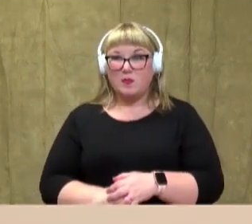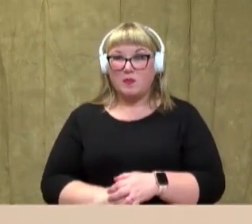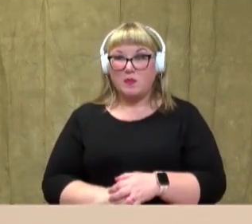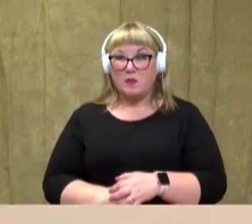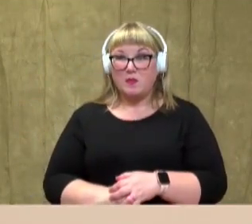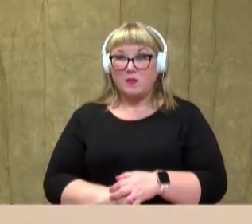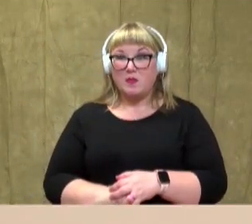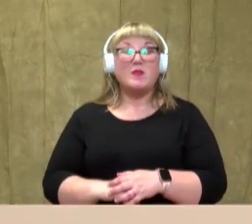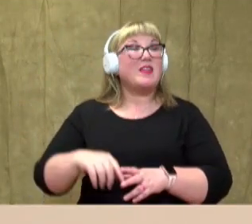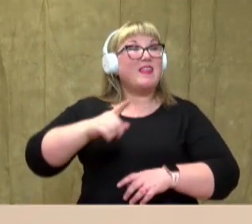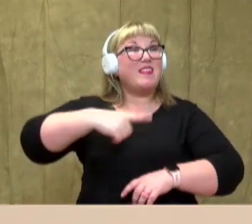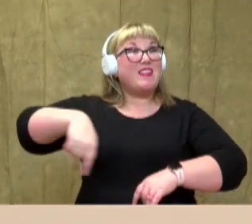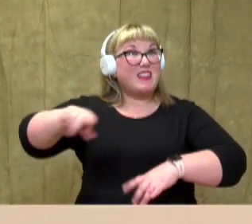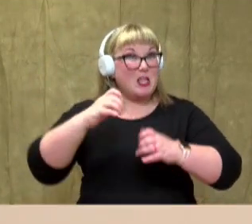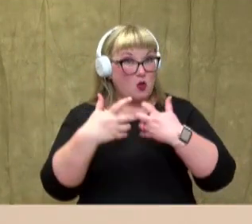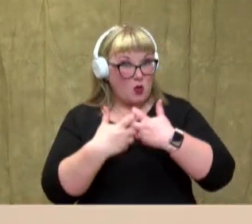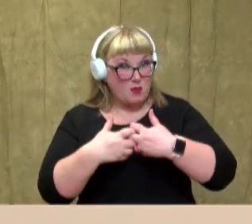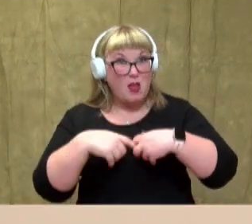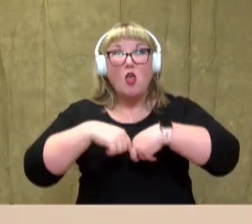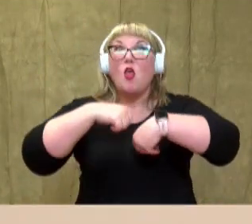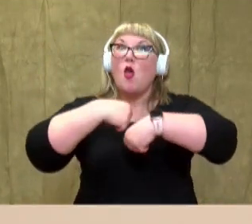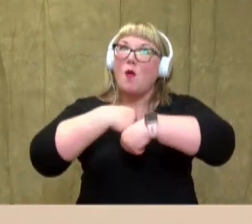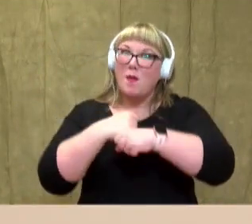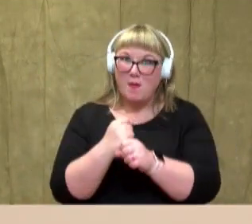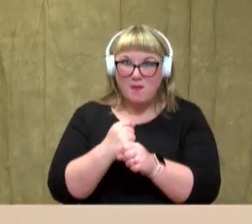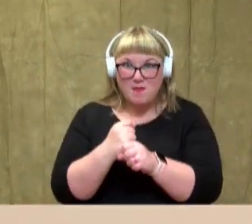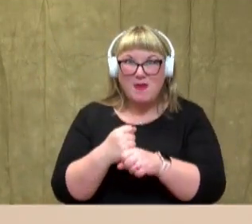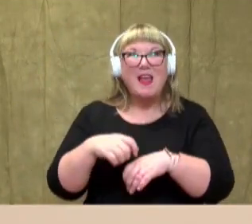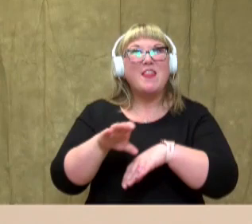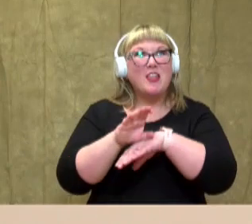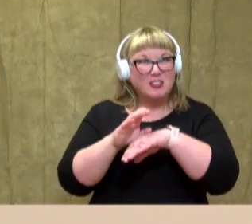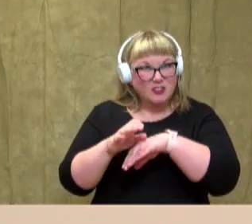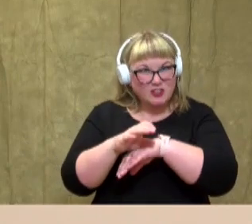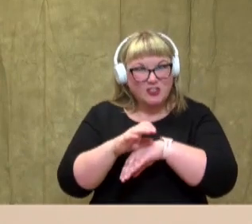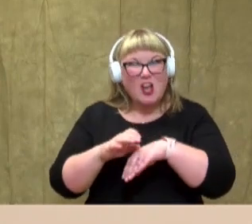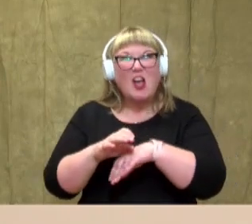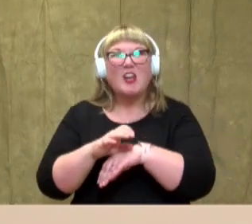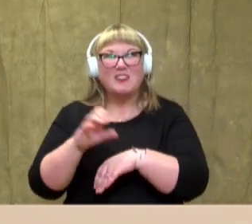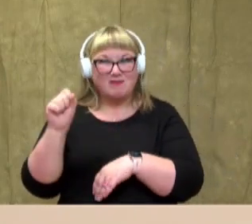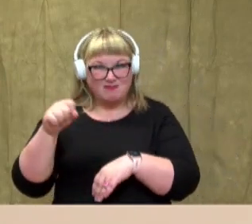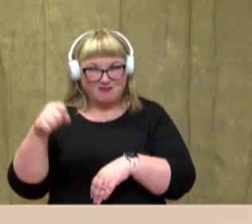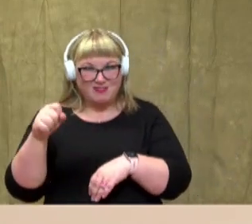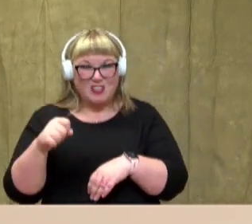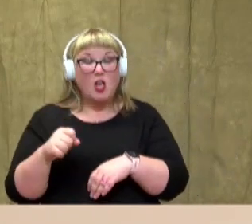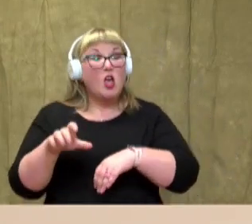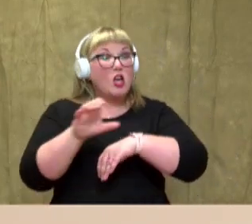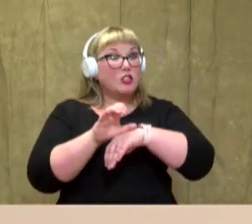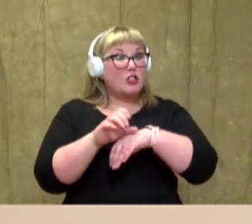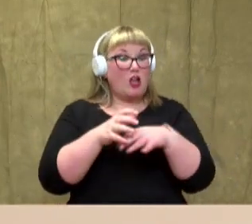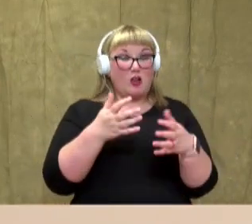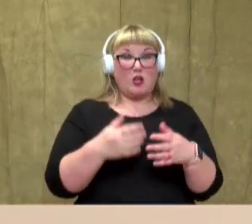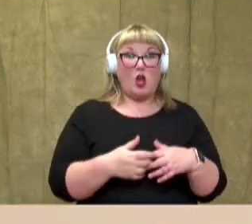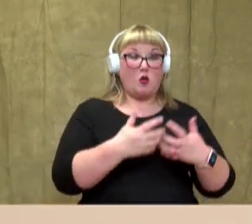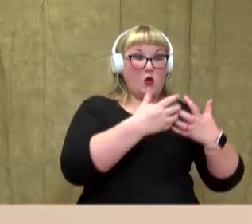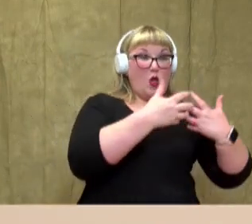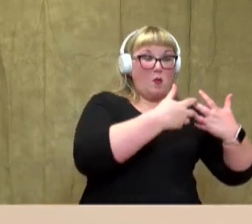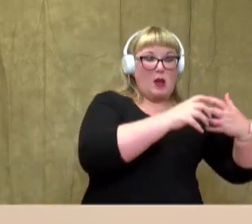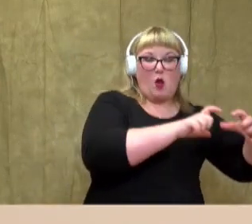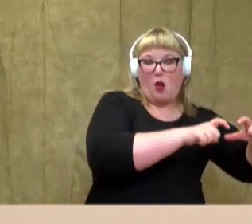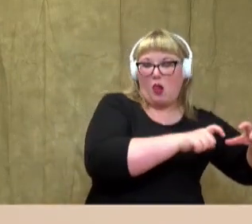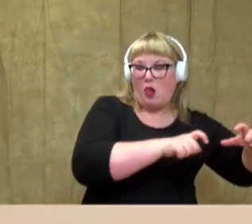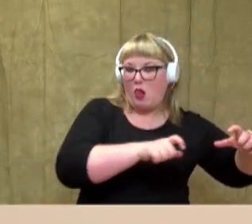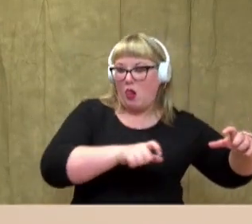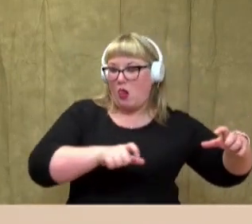These were the machines that made the chocolates with the swirls on top. The chocolates came out of the machine on long